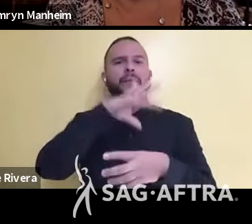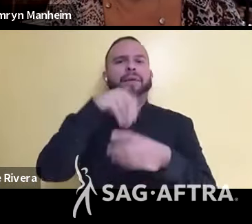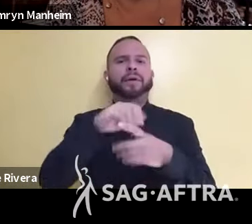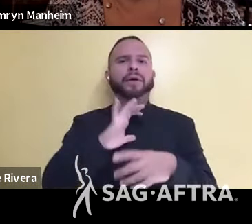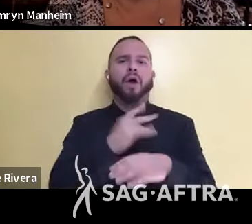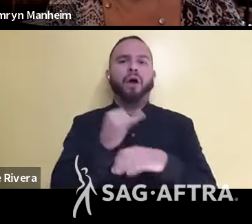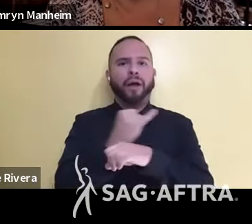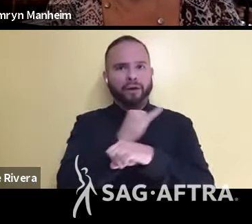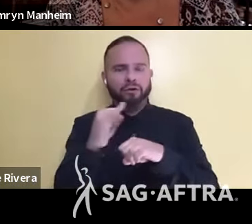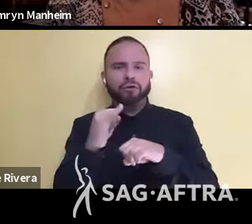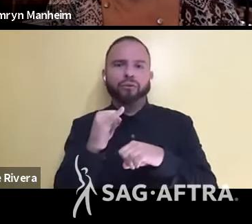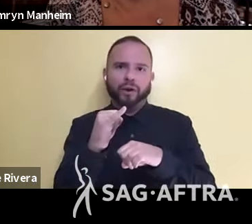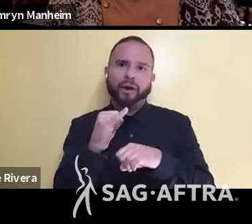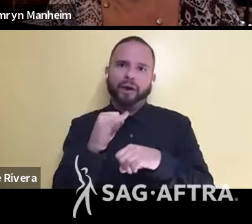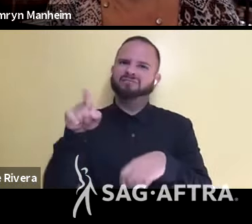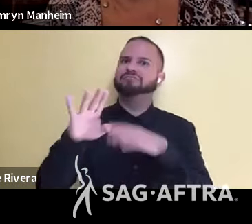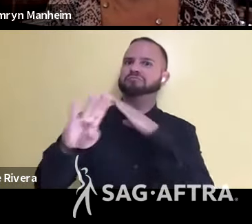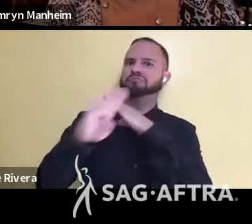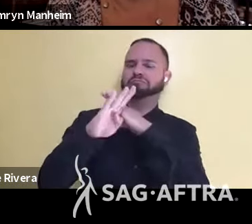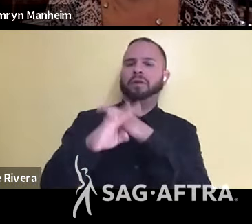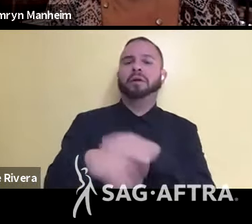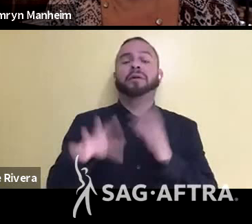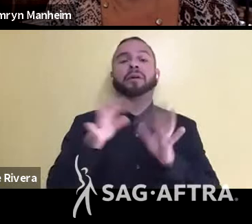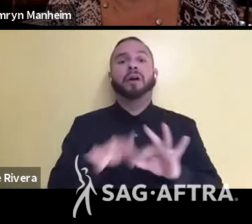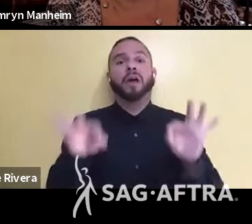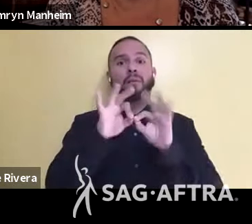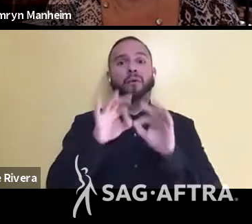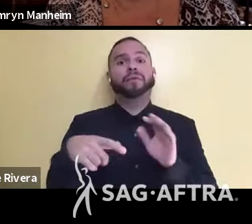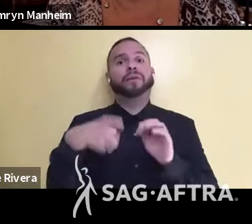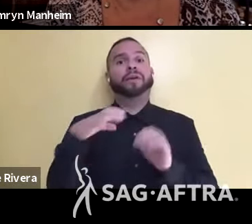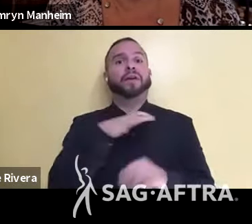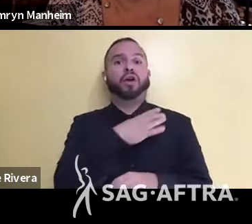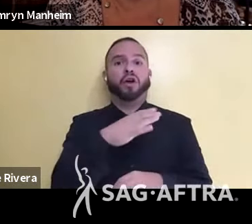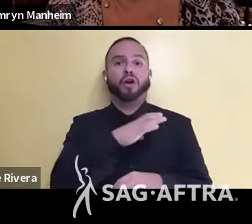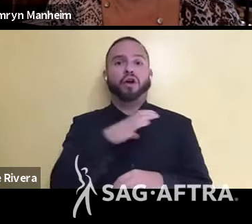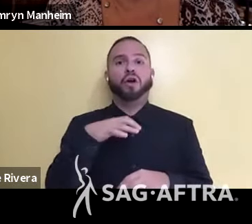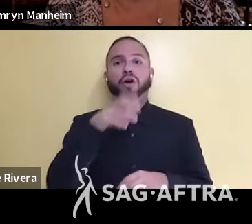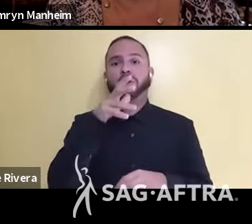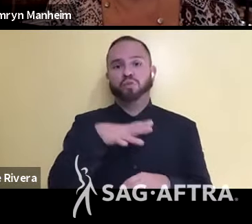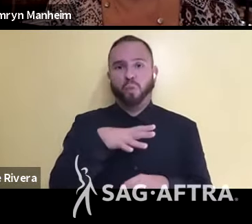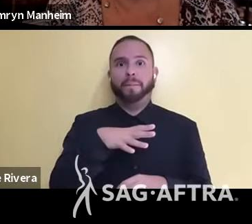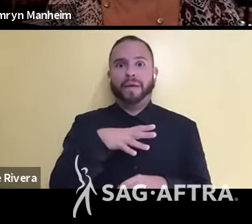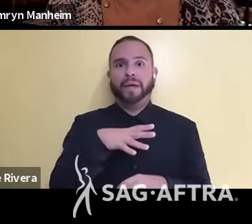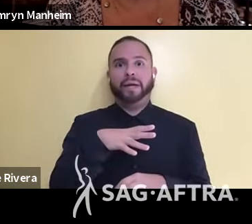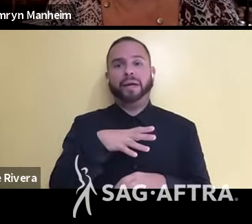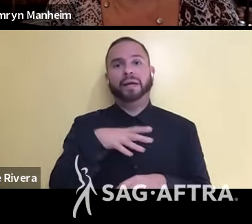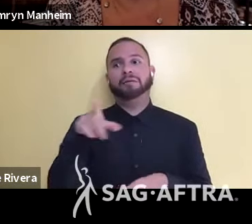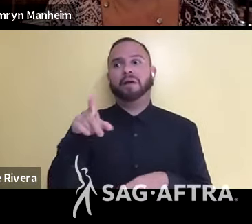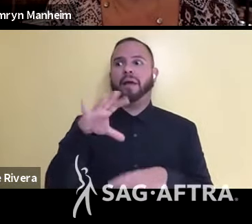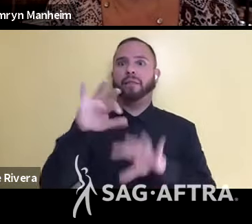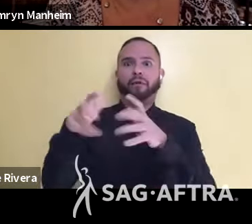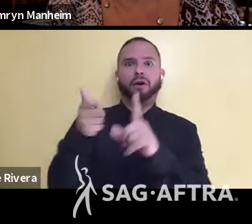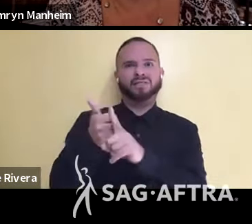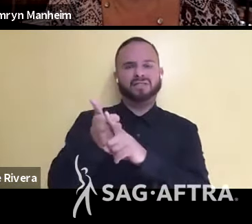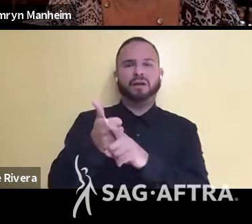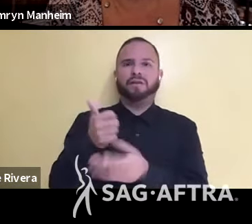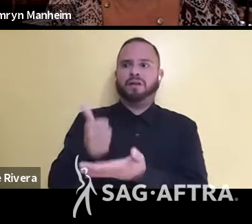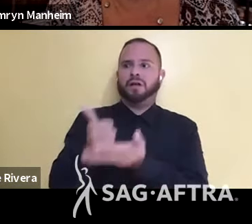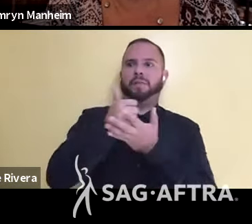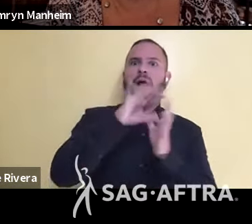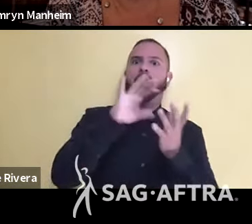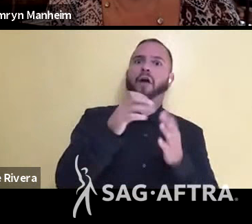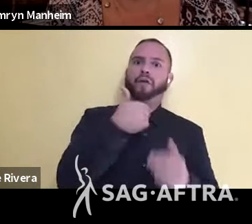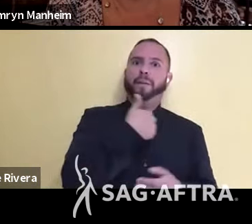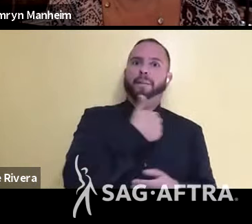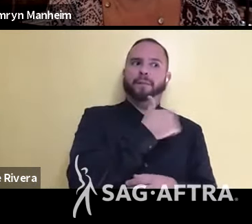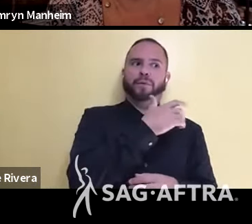Most importantly, the Congresswoman and the Creative Rights Caucus have helped other members of Congress understand,